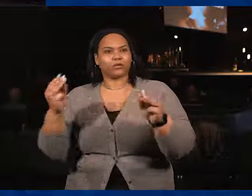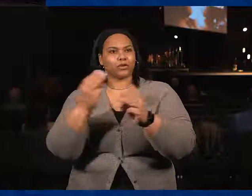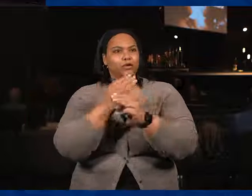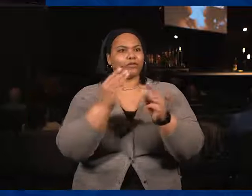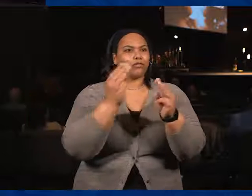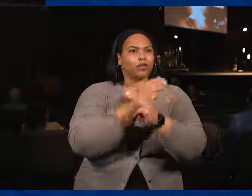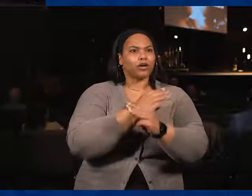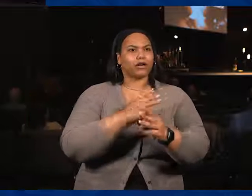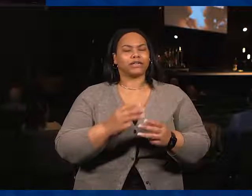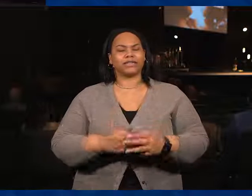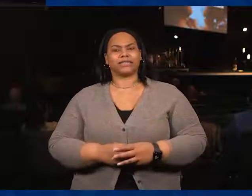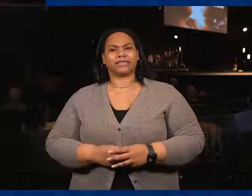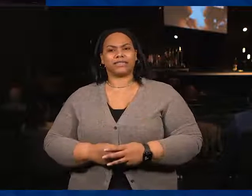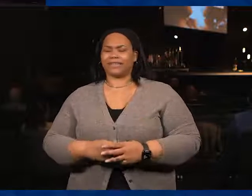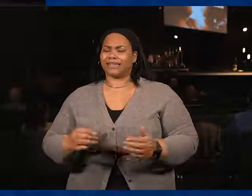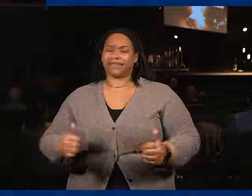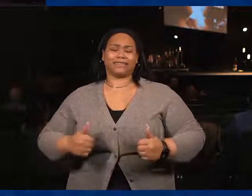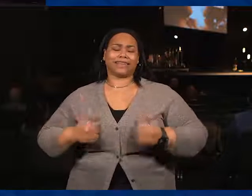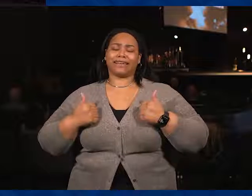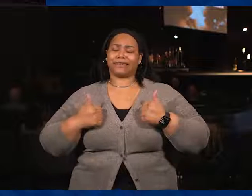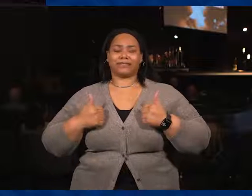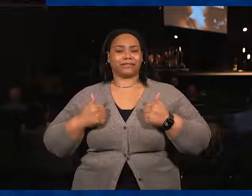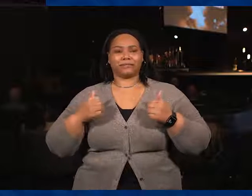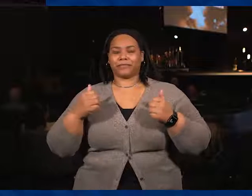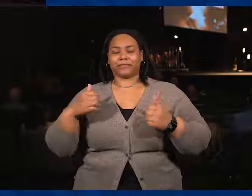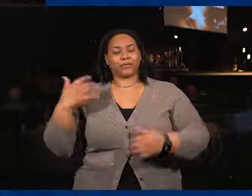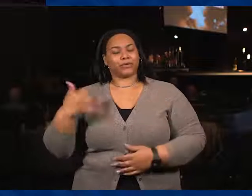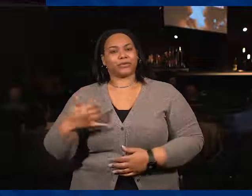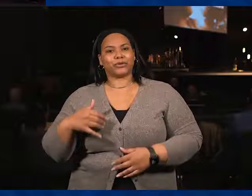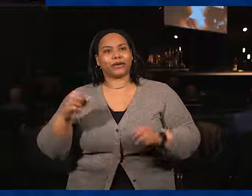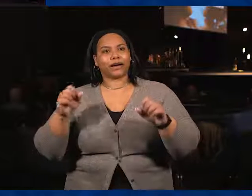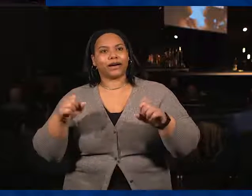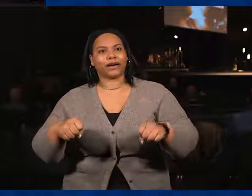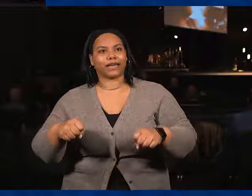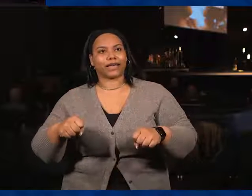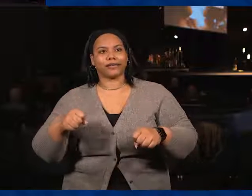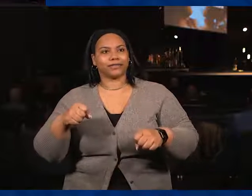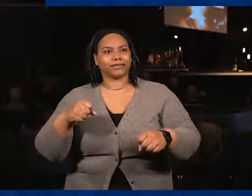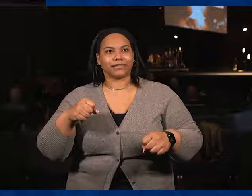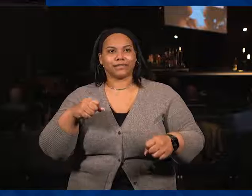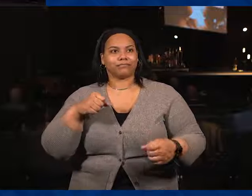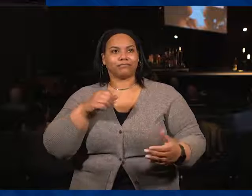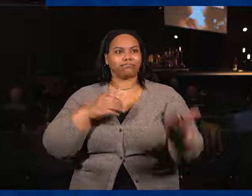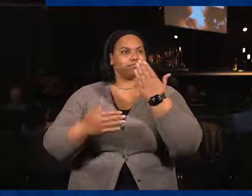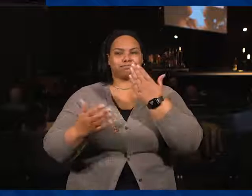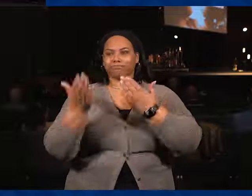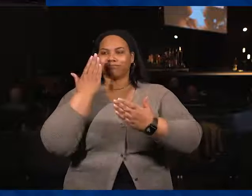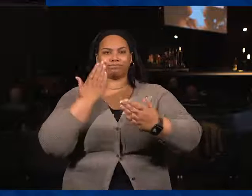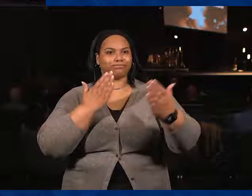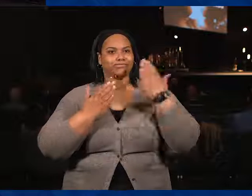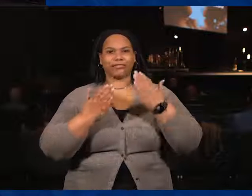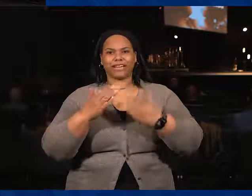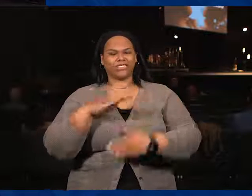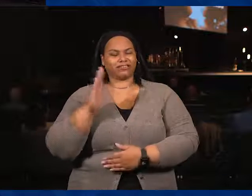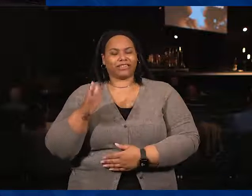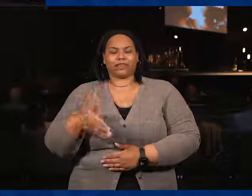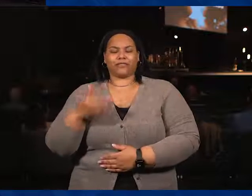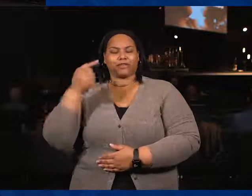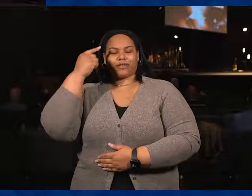life has a way of ushering in some situations that you never thought as a saint of God that you'd have to walk